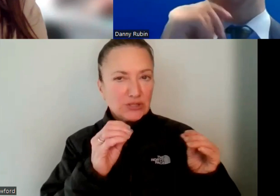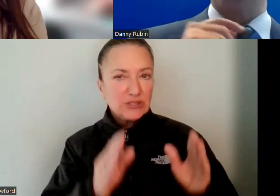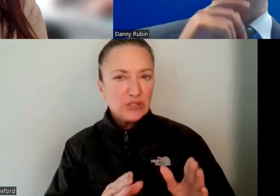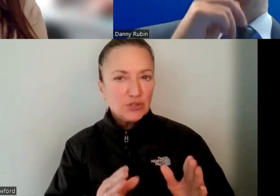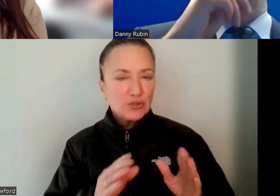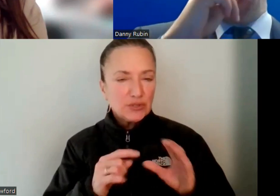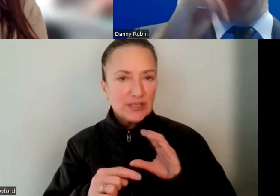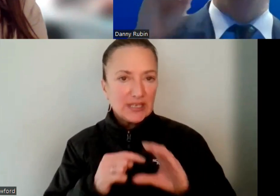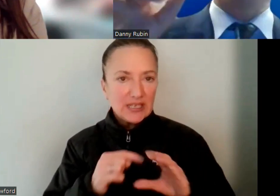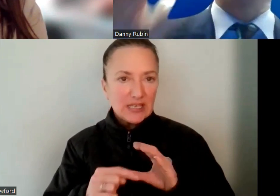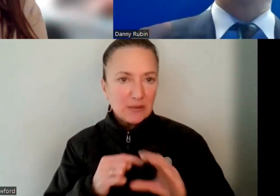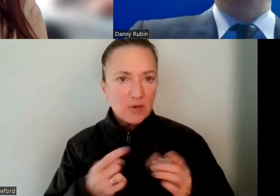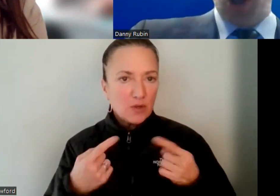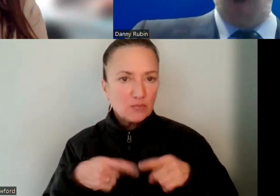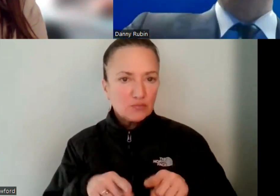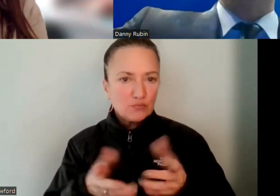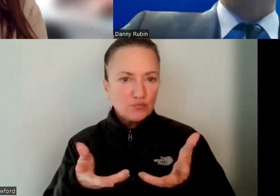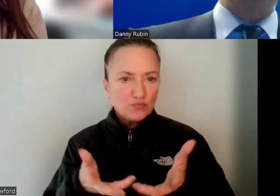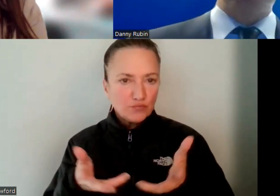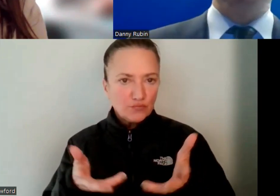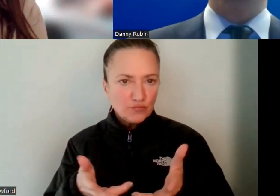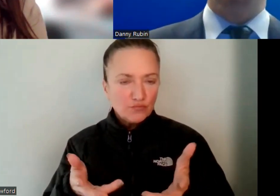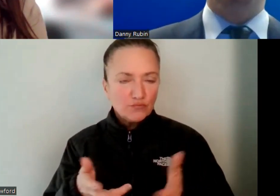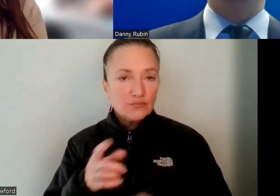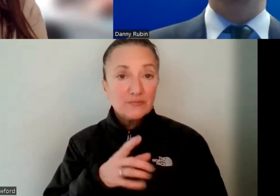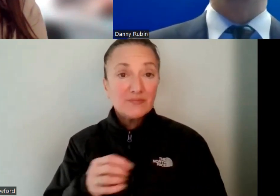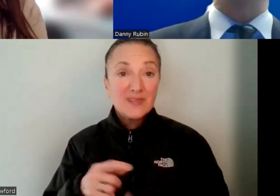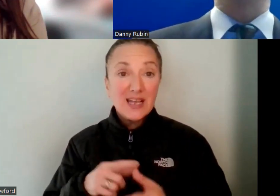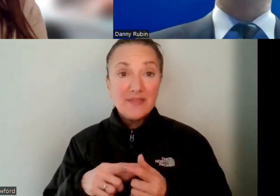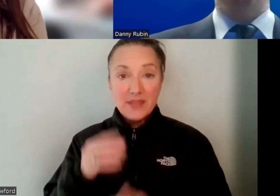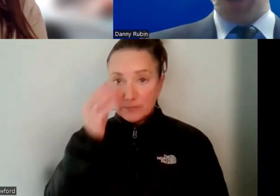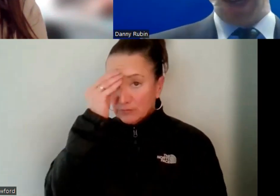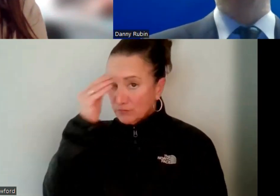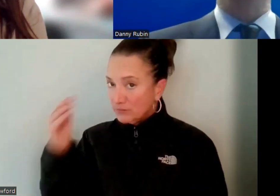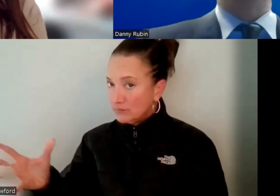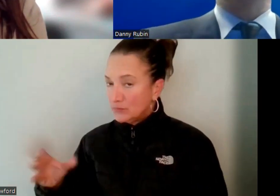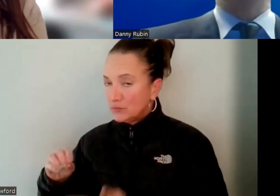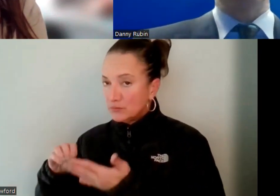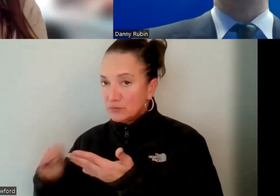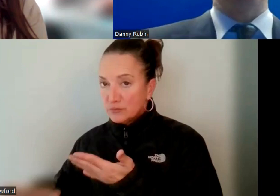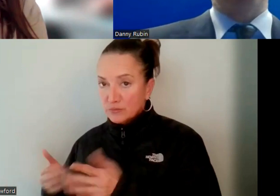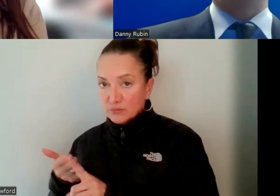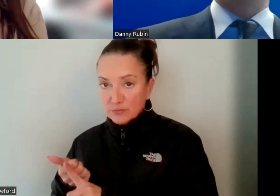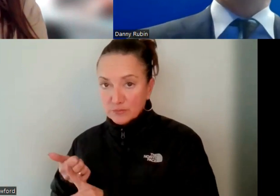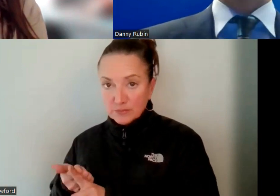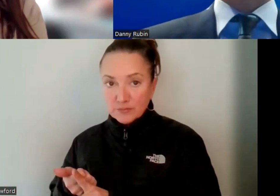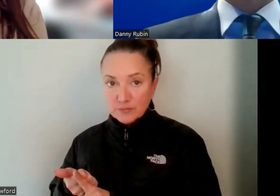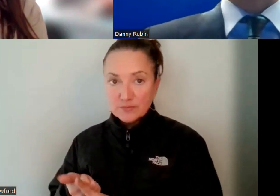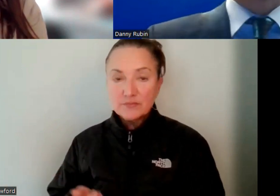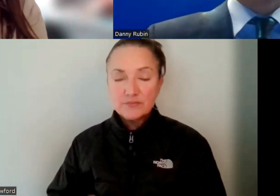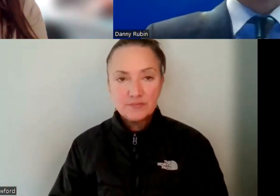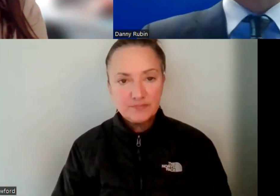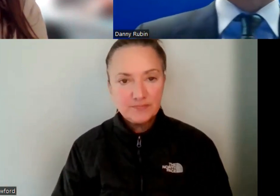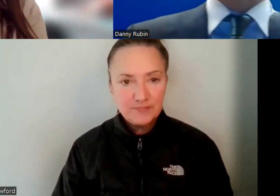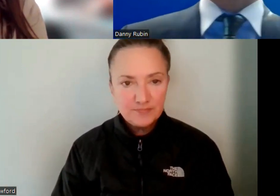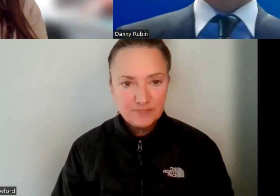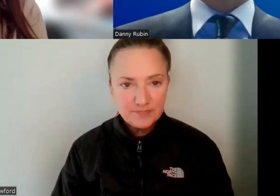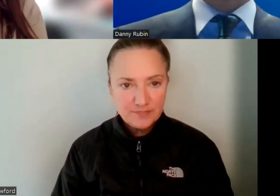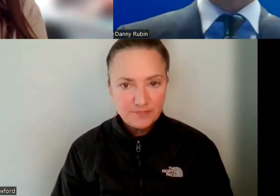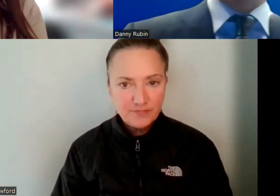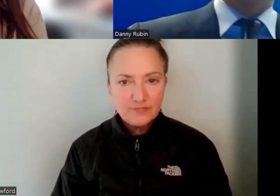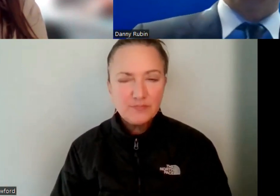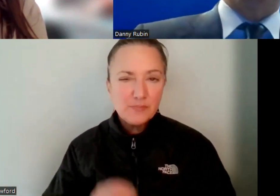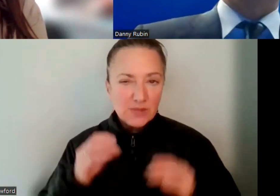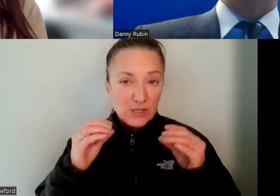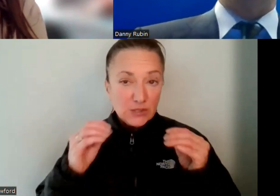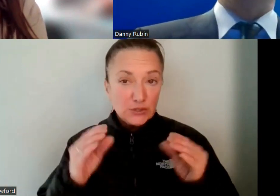that chat thread, and you'll make sure it gets down to the students, but we're going to give it through to the teacher. Okay. So make sure teacher